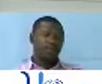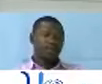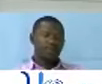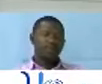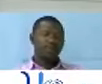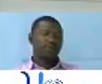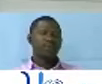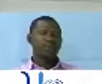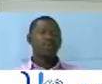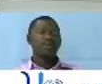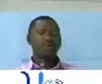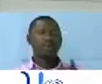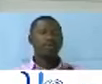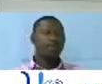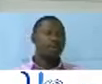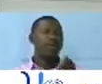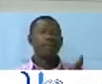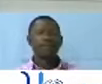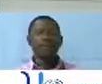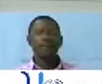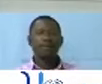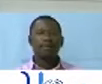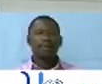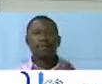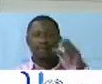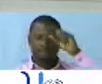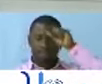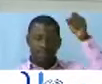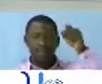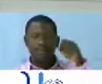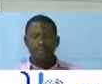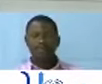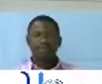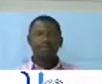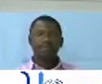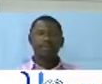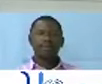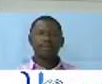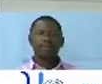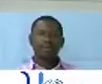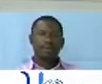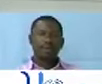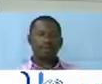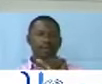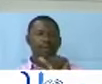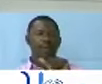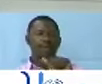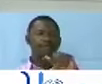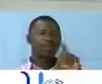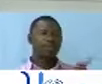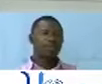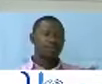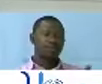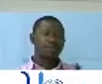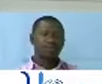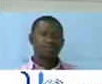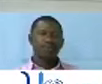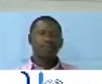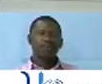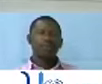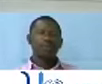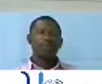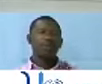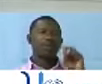vice president. Way gisanté nañu ak soxna ci vice president bi. AG. Ketamen AG bi. Solicitor general. Solicitor